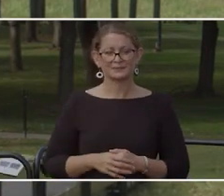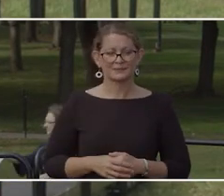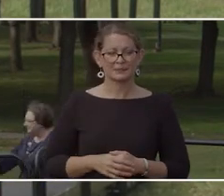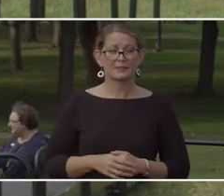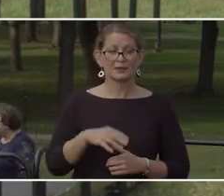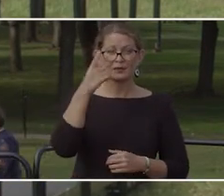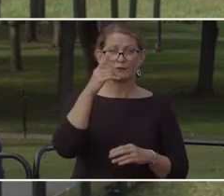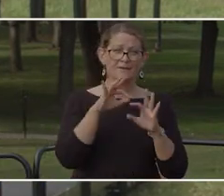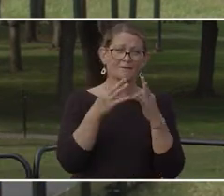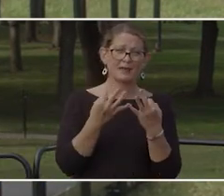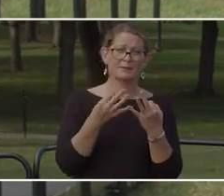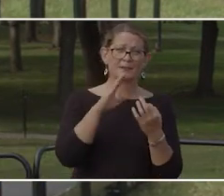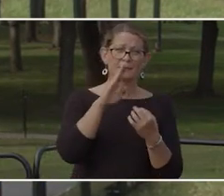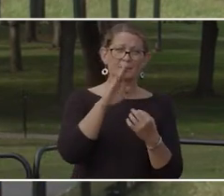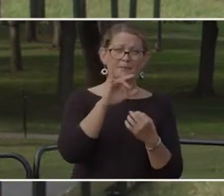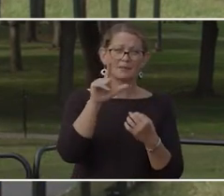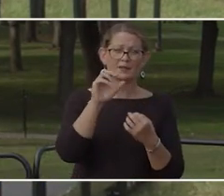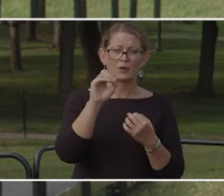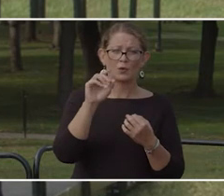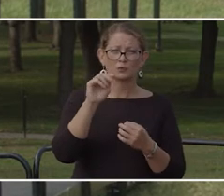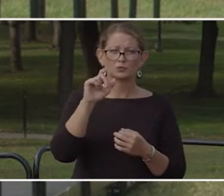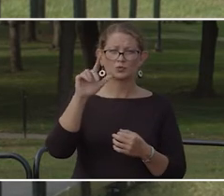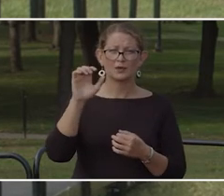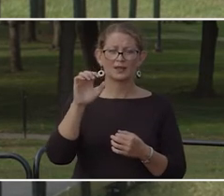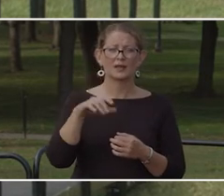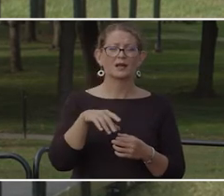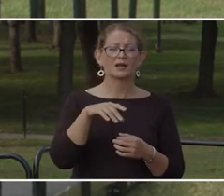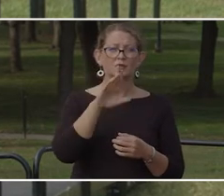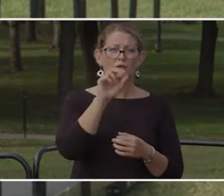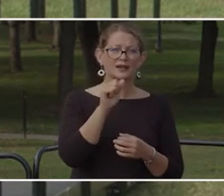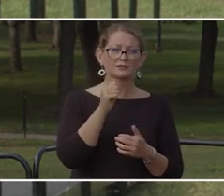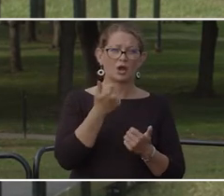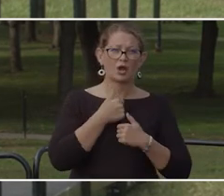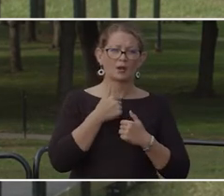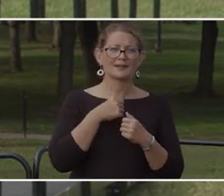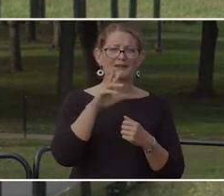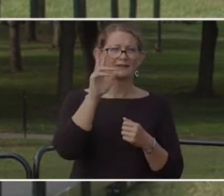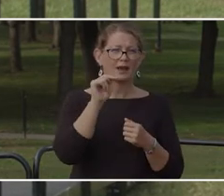67-68. On behalf of the family of Bill O'Toole, United States Army, Vietnam,